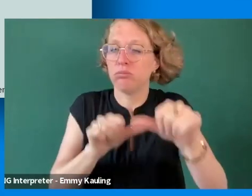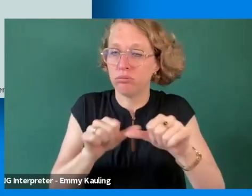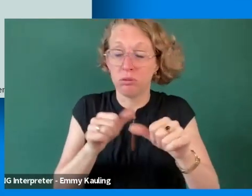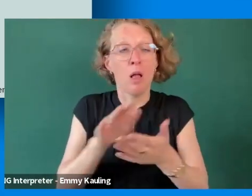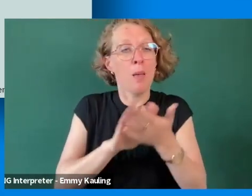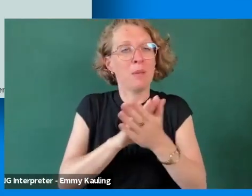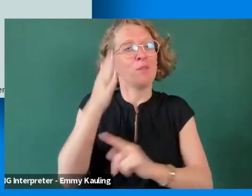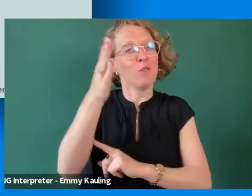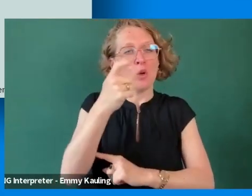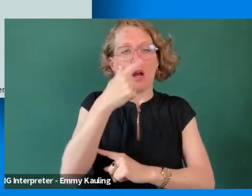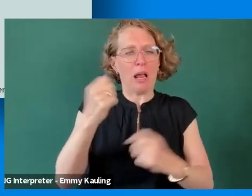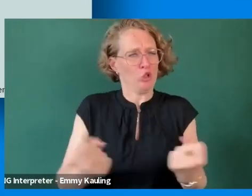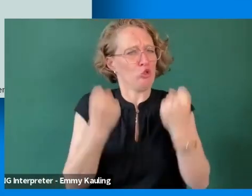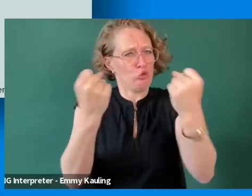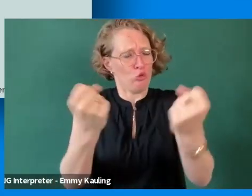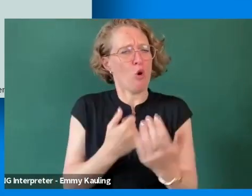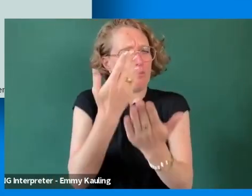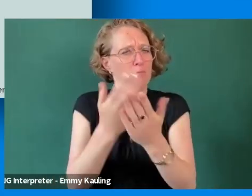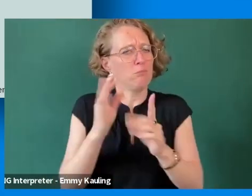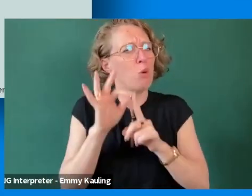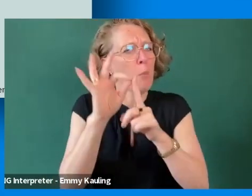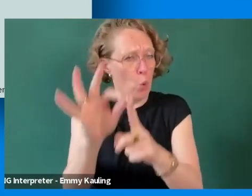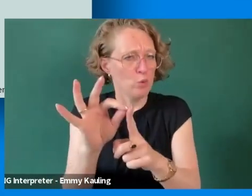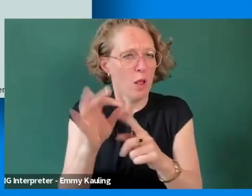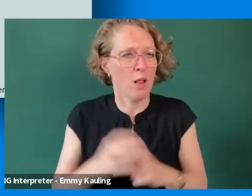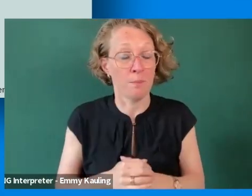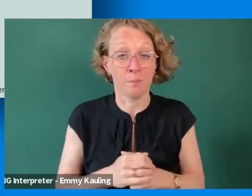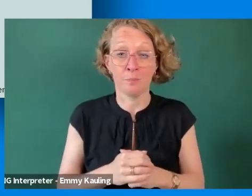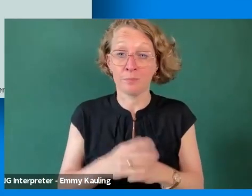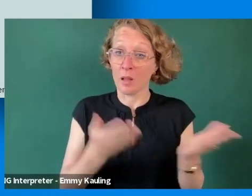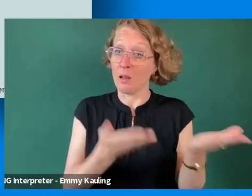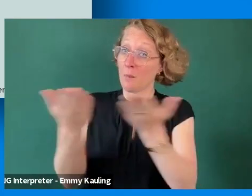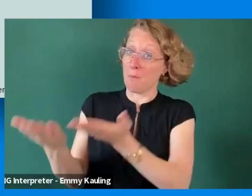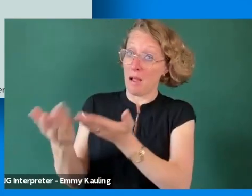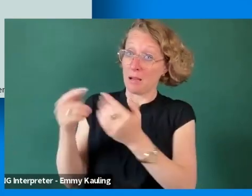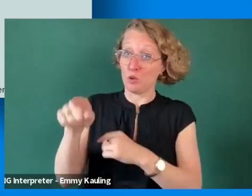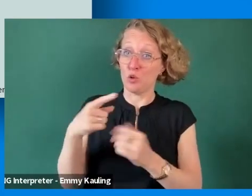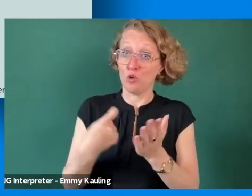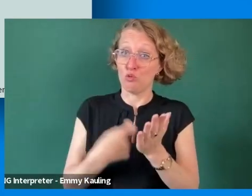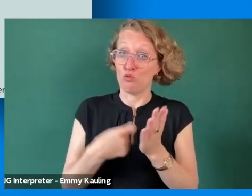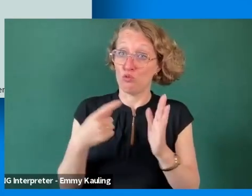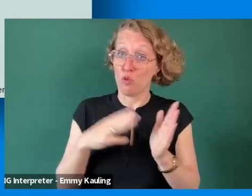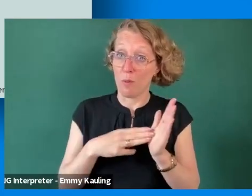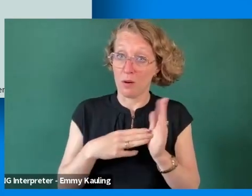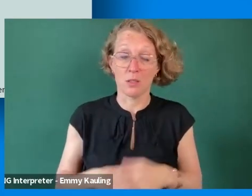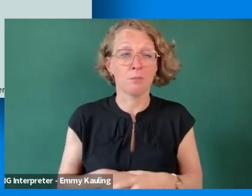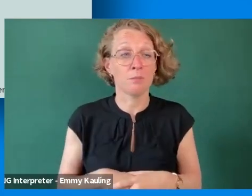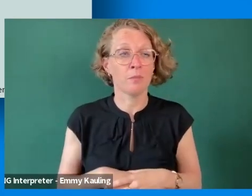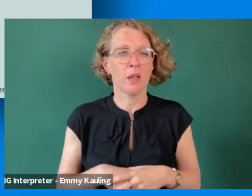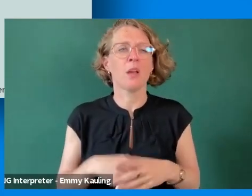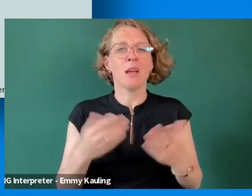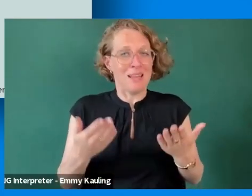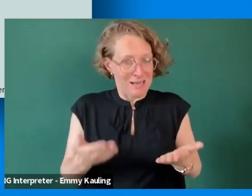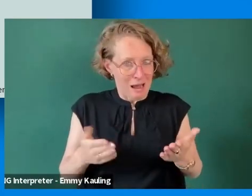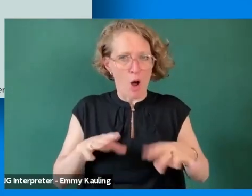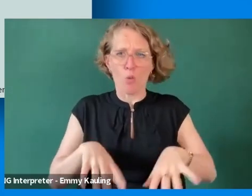future. Okay, so I'll hand back over to Robert. Thank you. So as we begin to